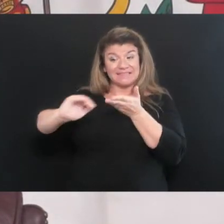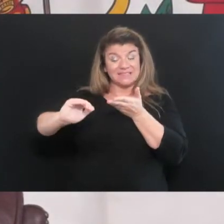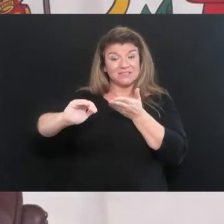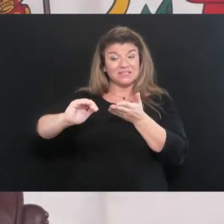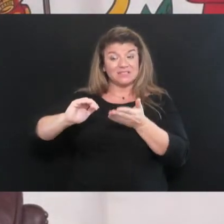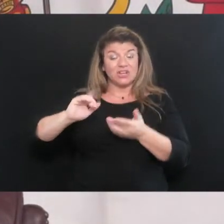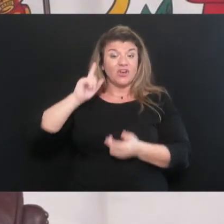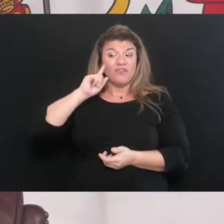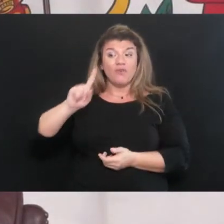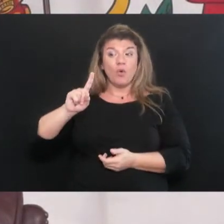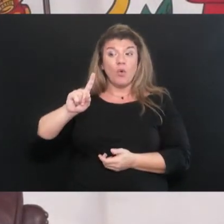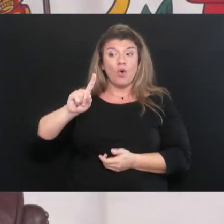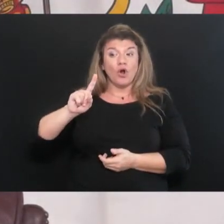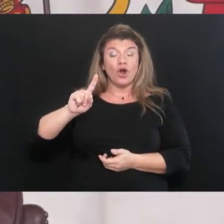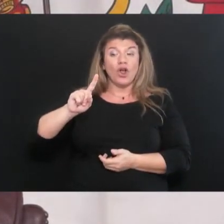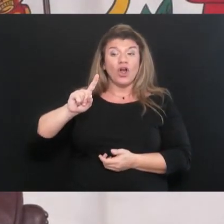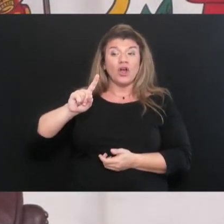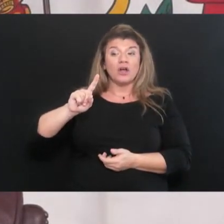towards,